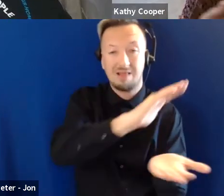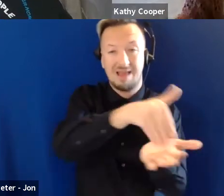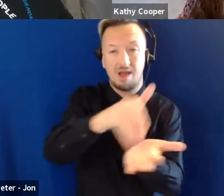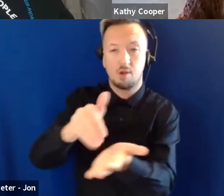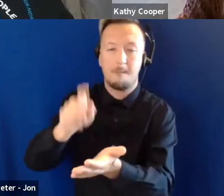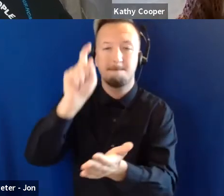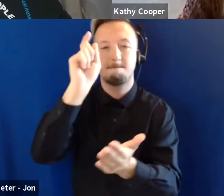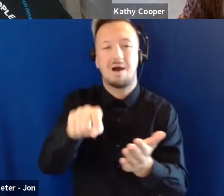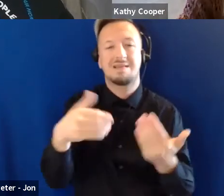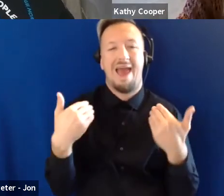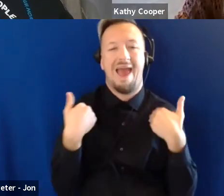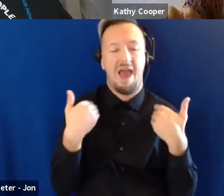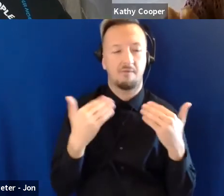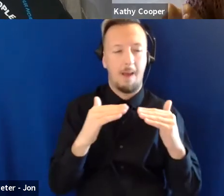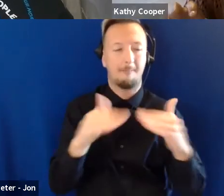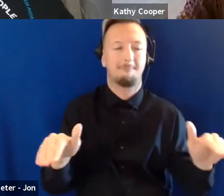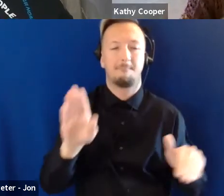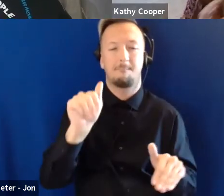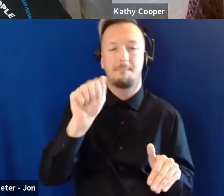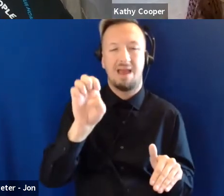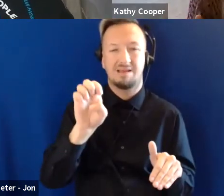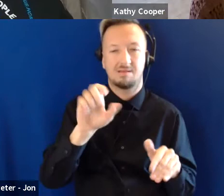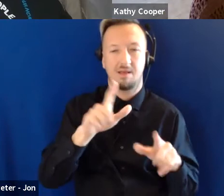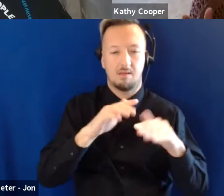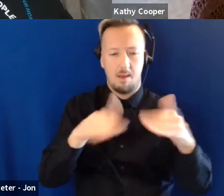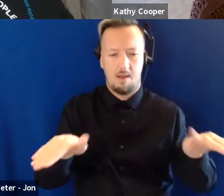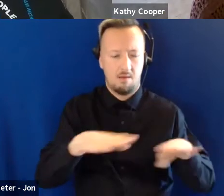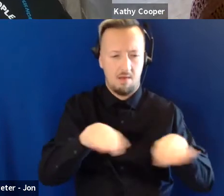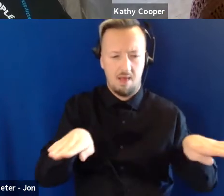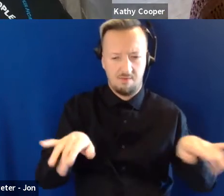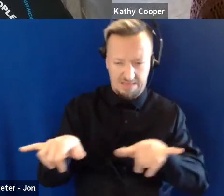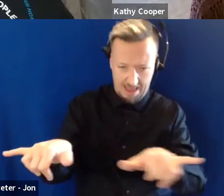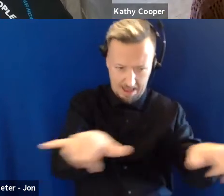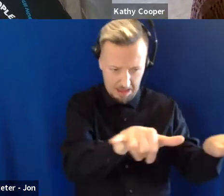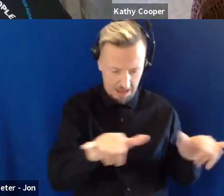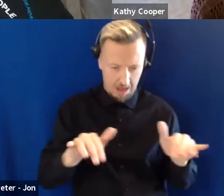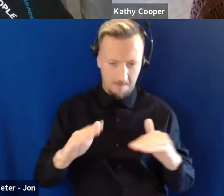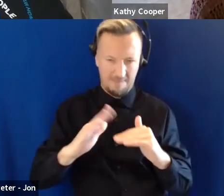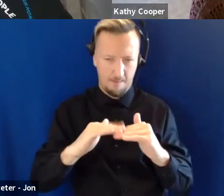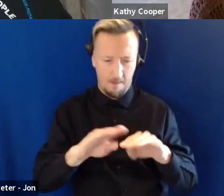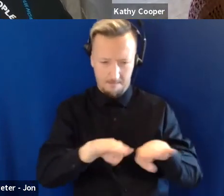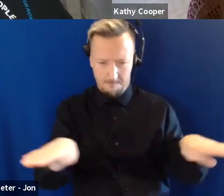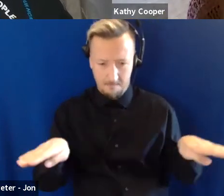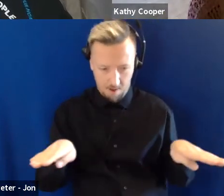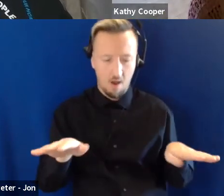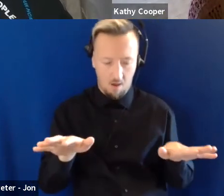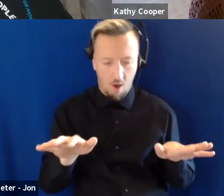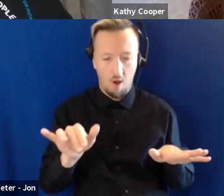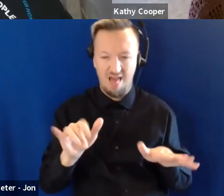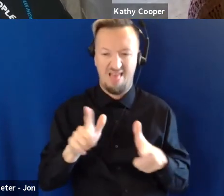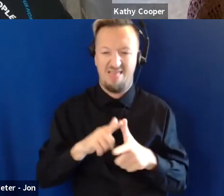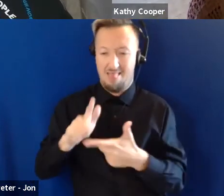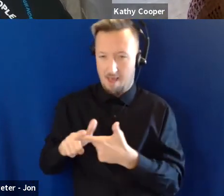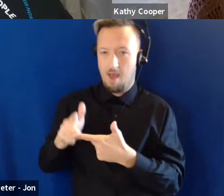that everybody was comfortable with. And so we've had that hard discussion. And I think that's when those network meetings are so